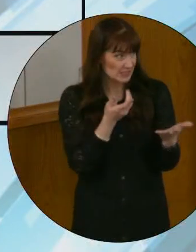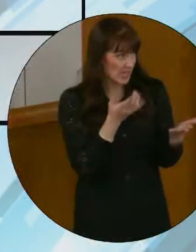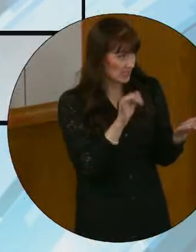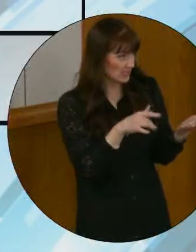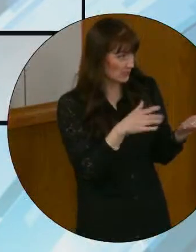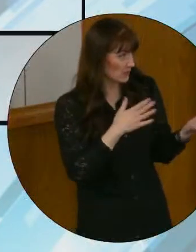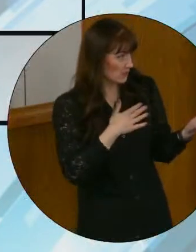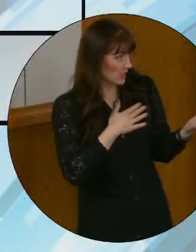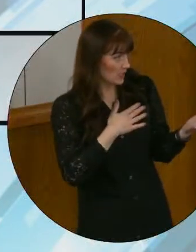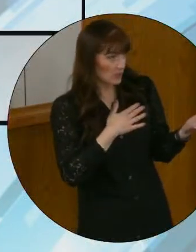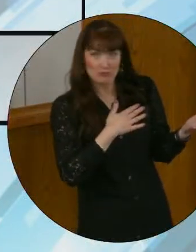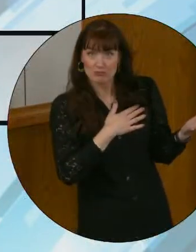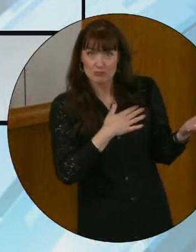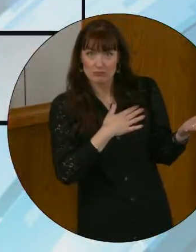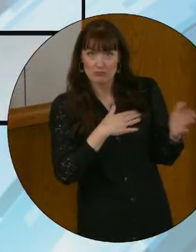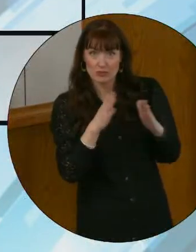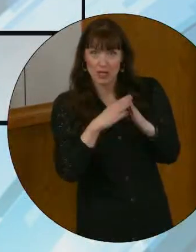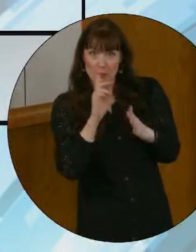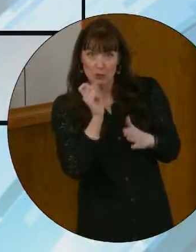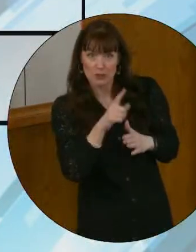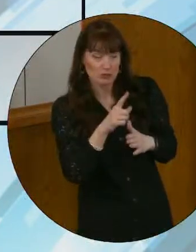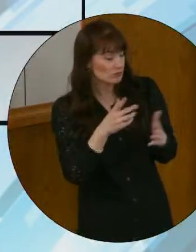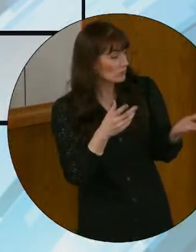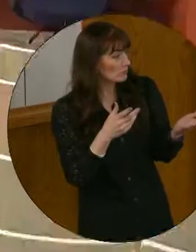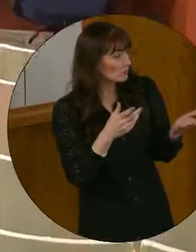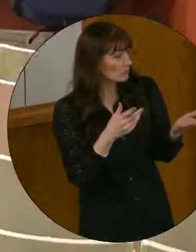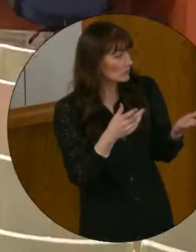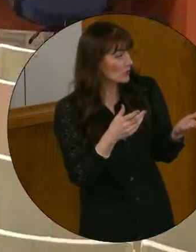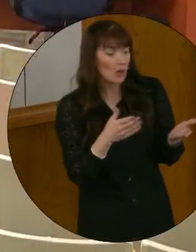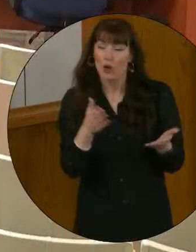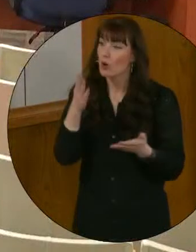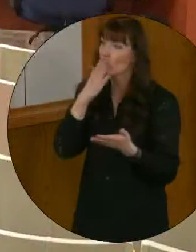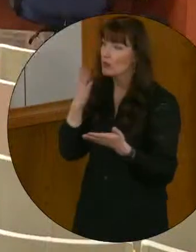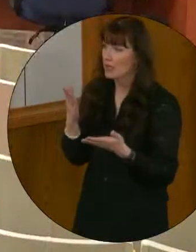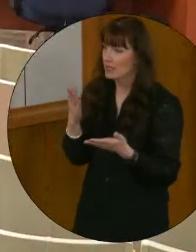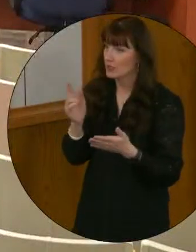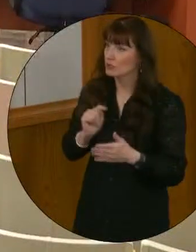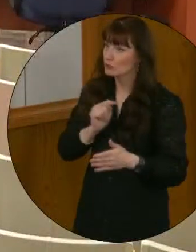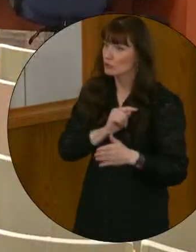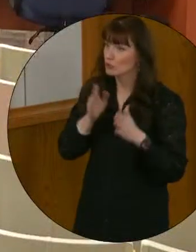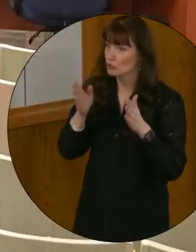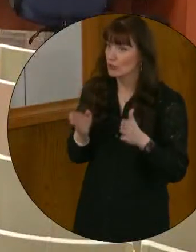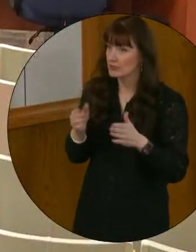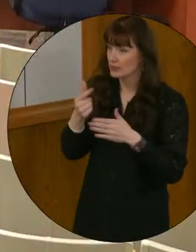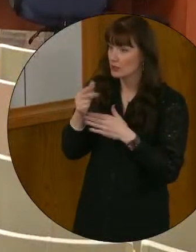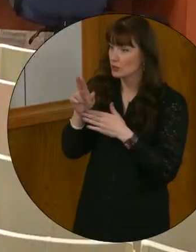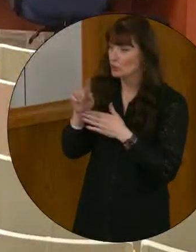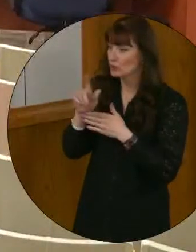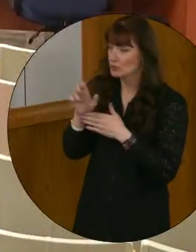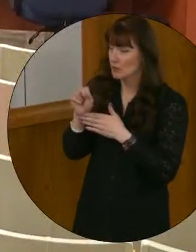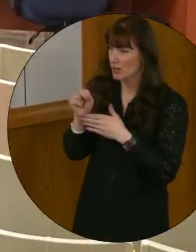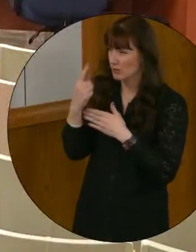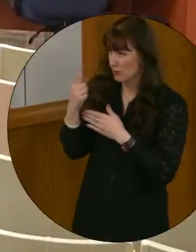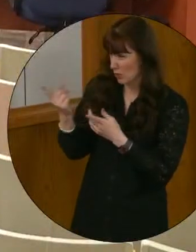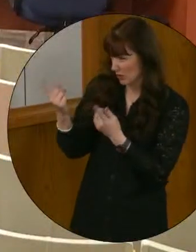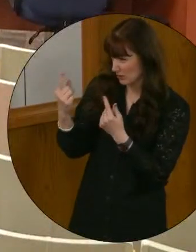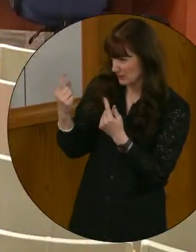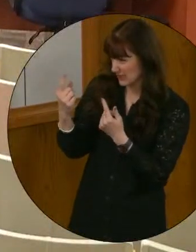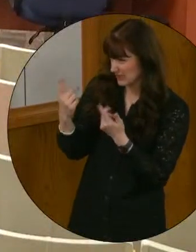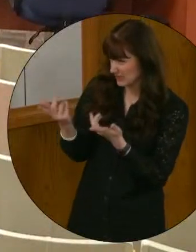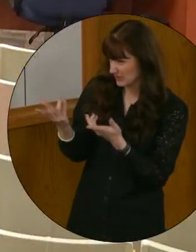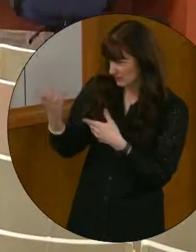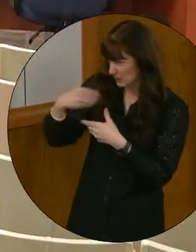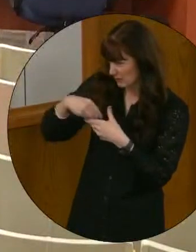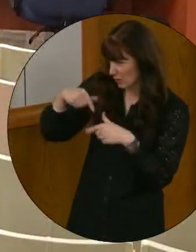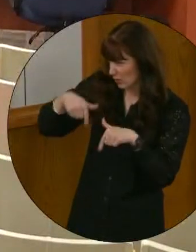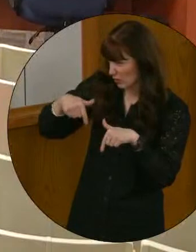That's my number one question. Thank you, Trustee Guzman. In terms of attendance, you mean? Was the